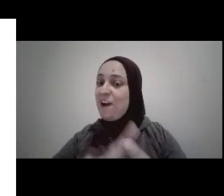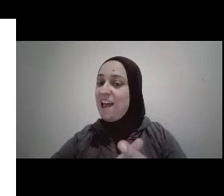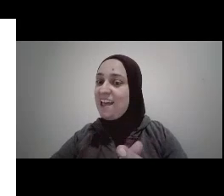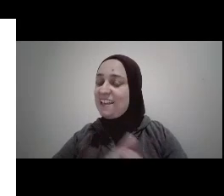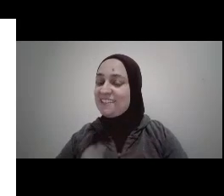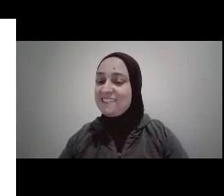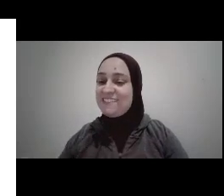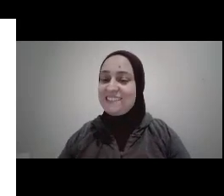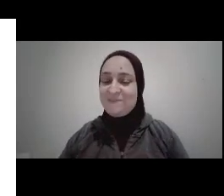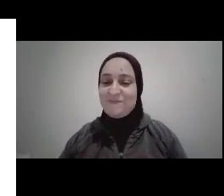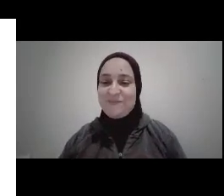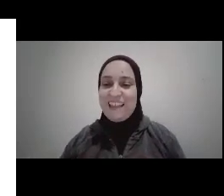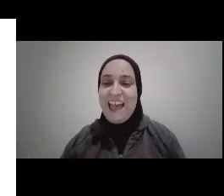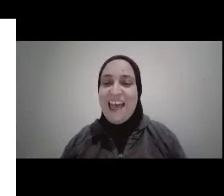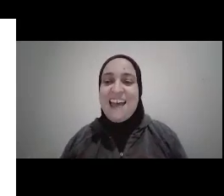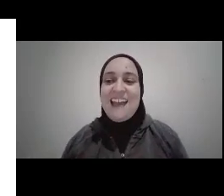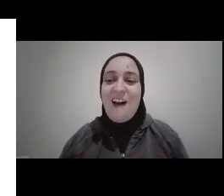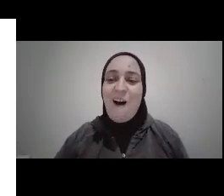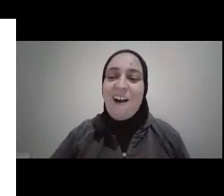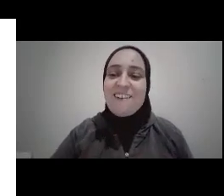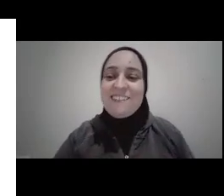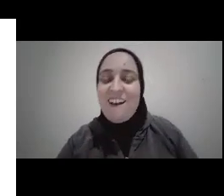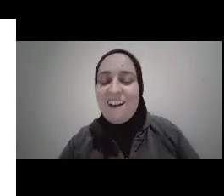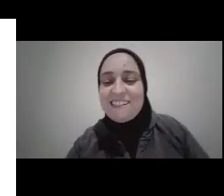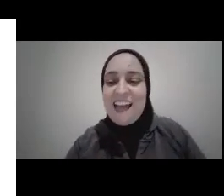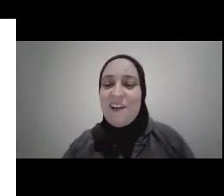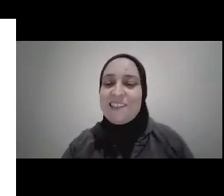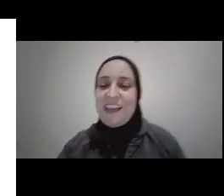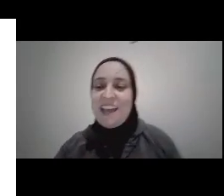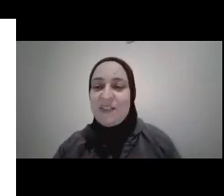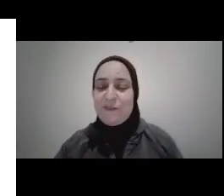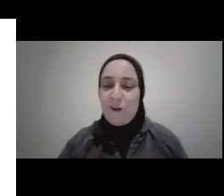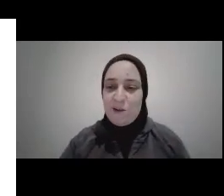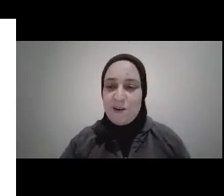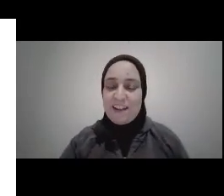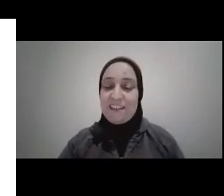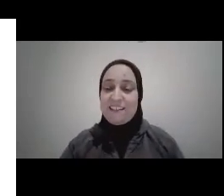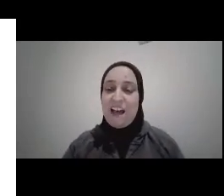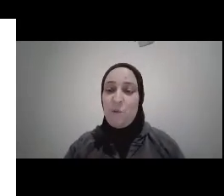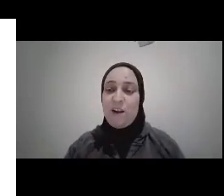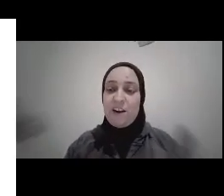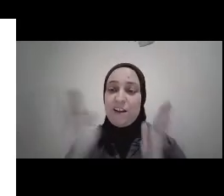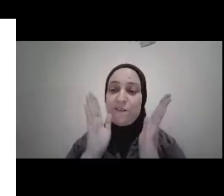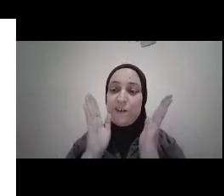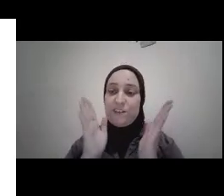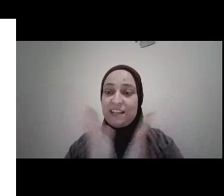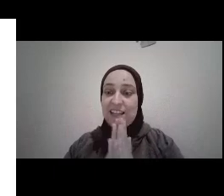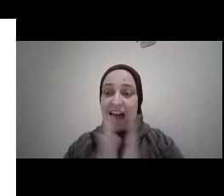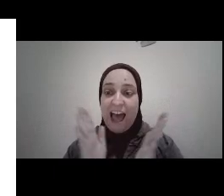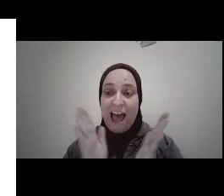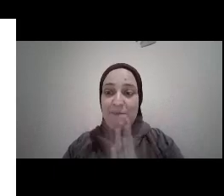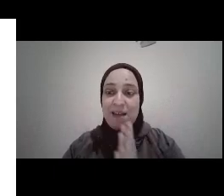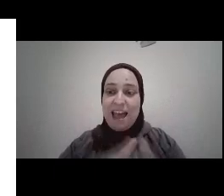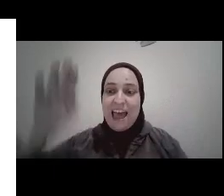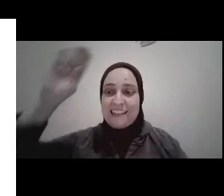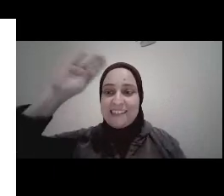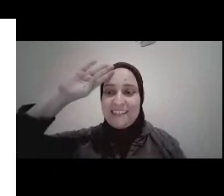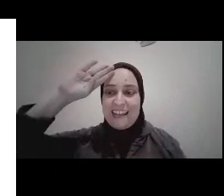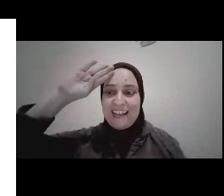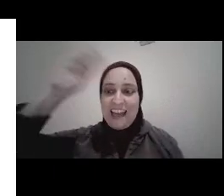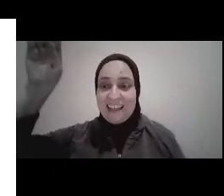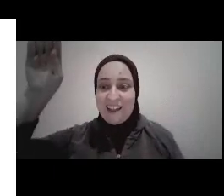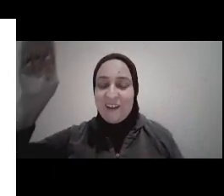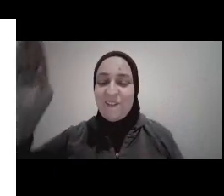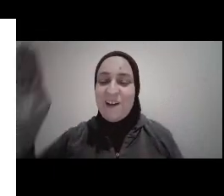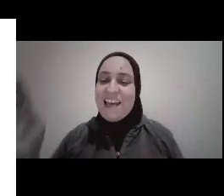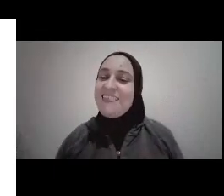for friends. Now, our song sounds like the farmer in the dell. We are going to first clap and